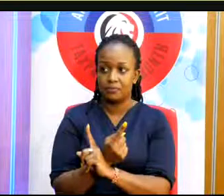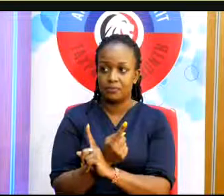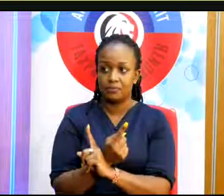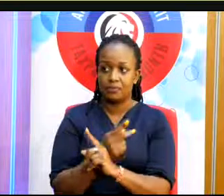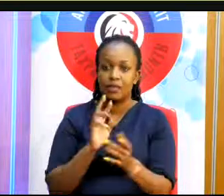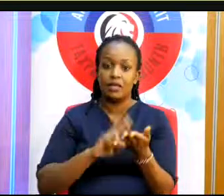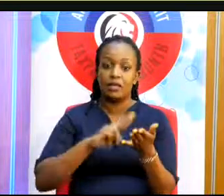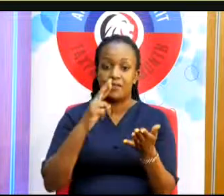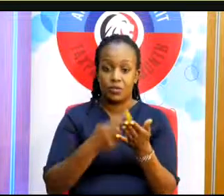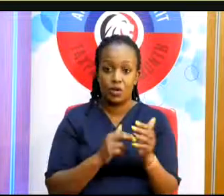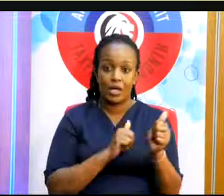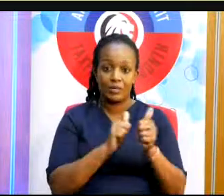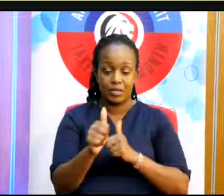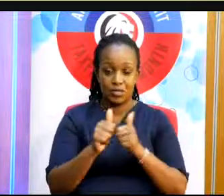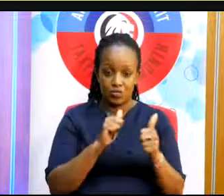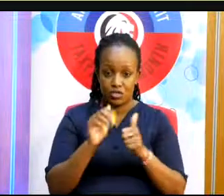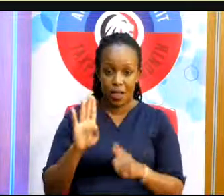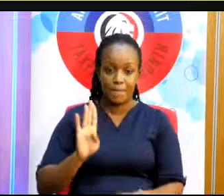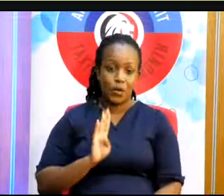revenue administration bodies